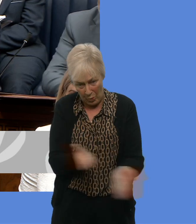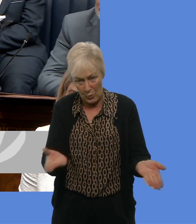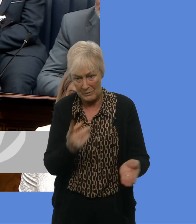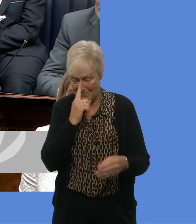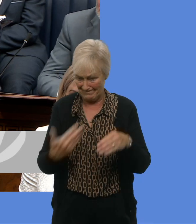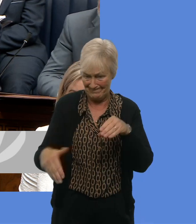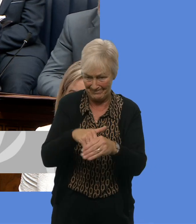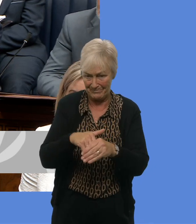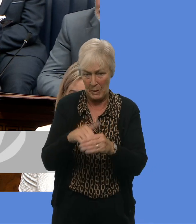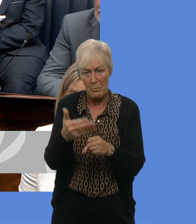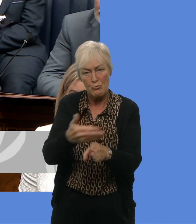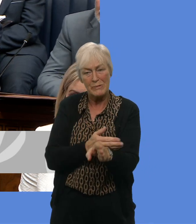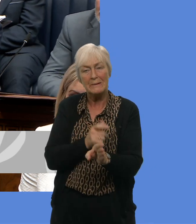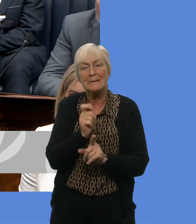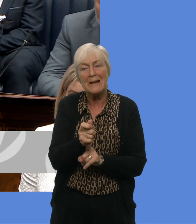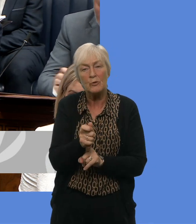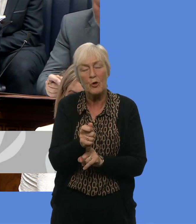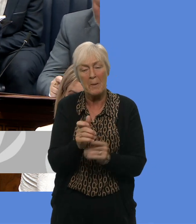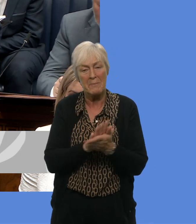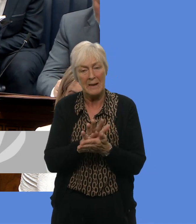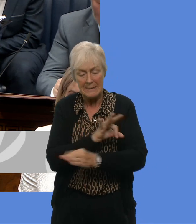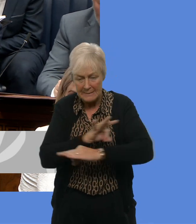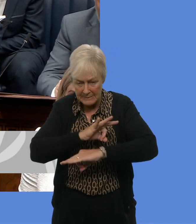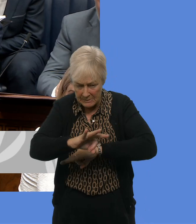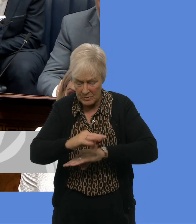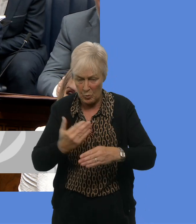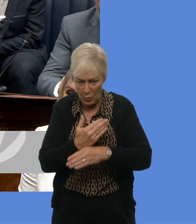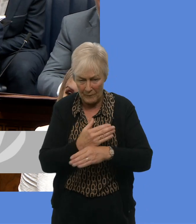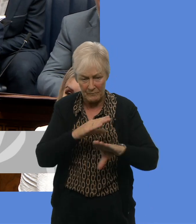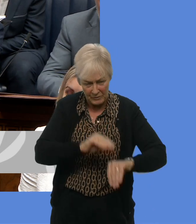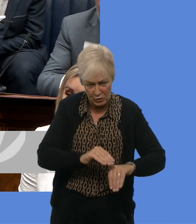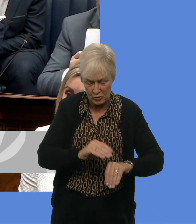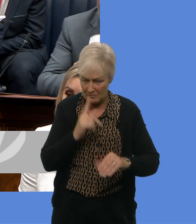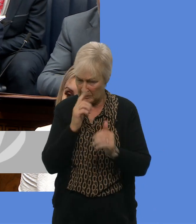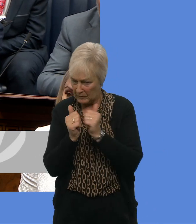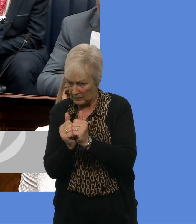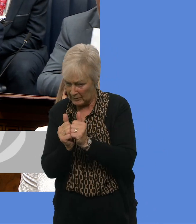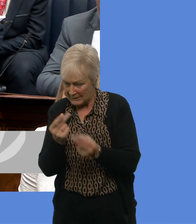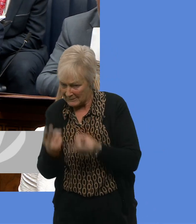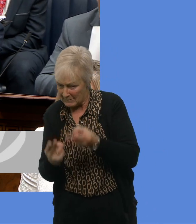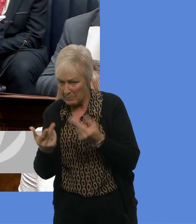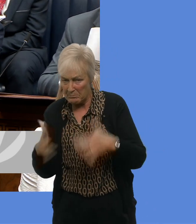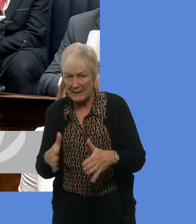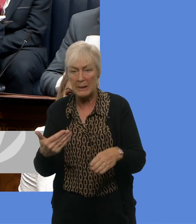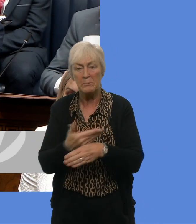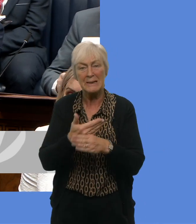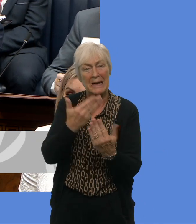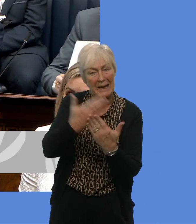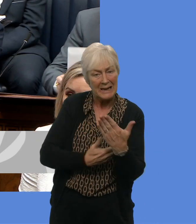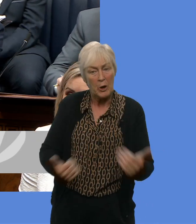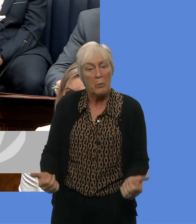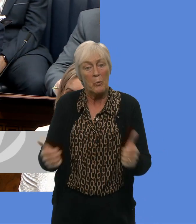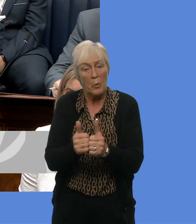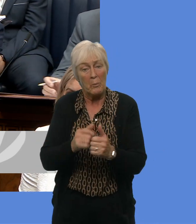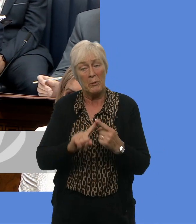least they're at that pre-tender stage where the design work's completed, the feasibility studies have been carried out, a business case has been approved. But the member is